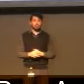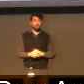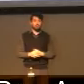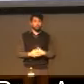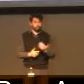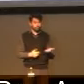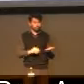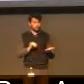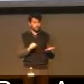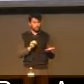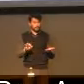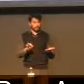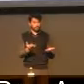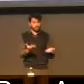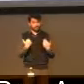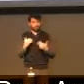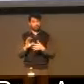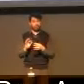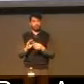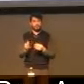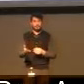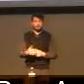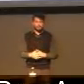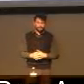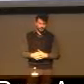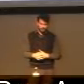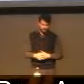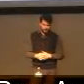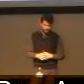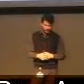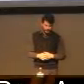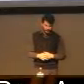Jeff, you want to take this one?